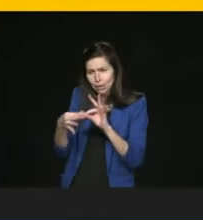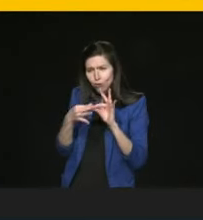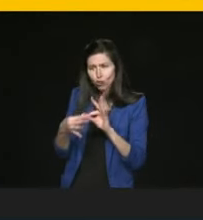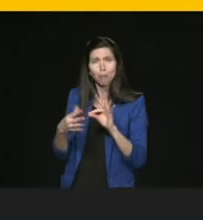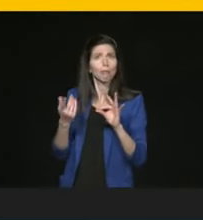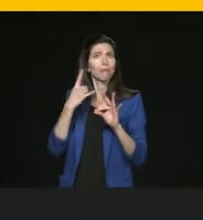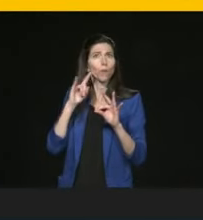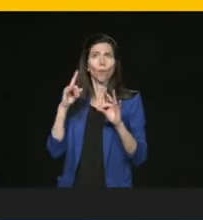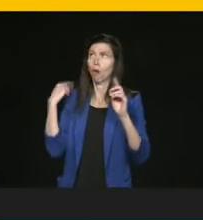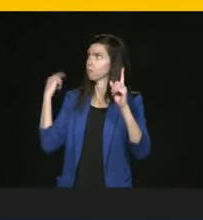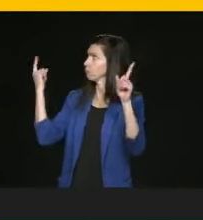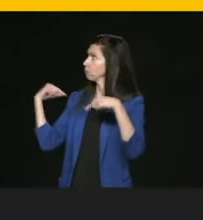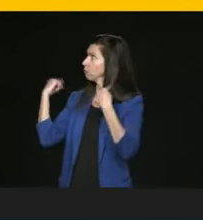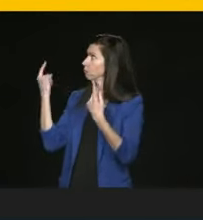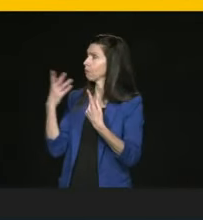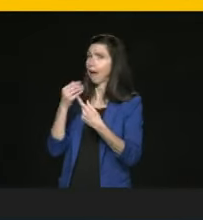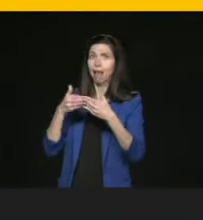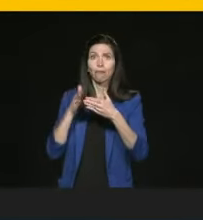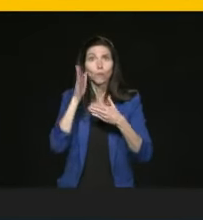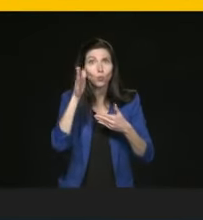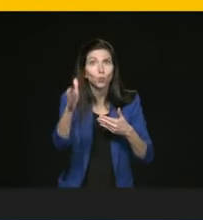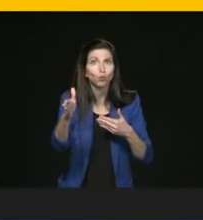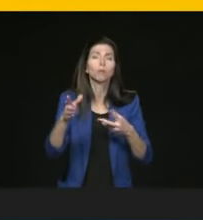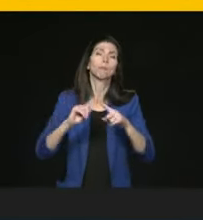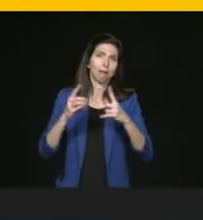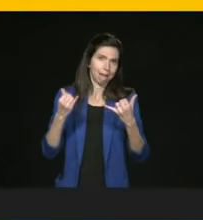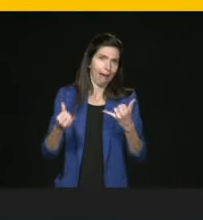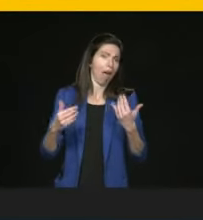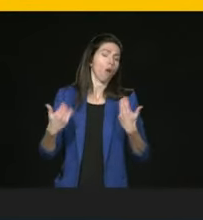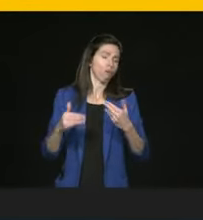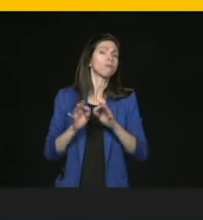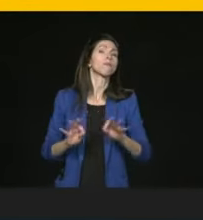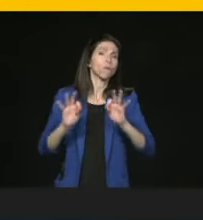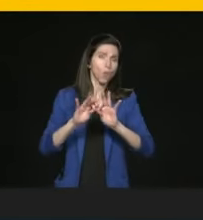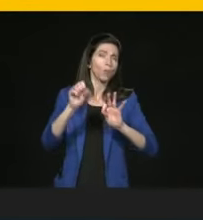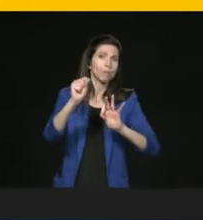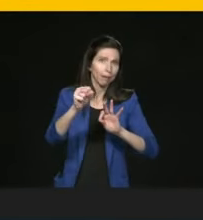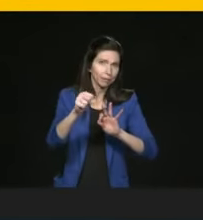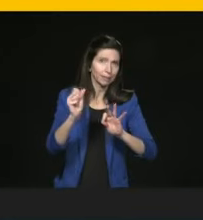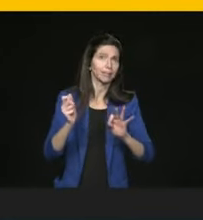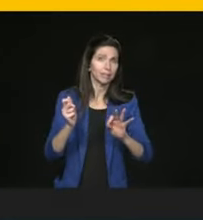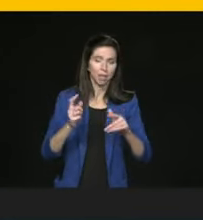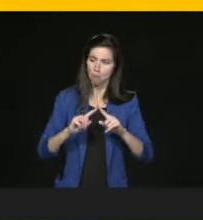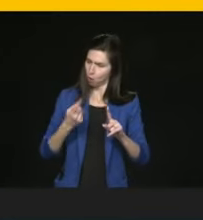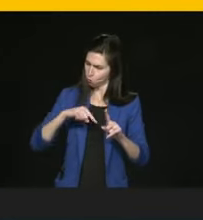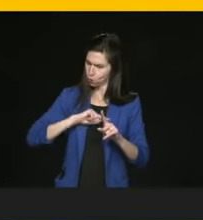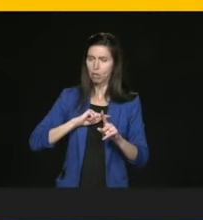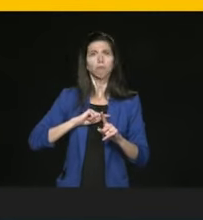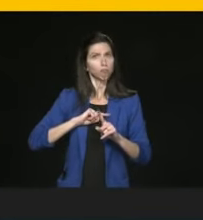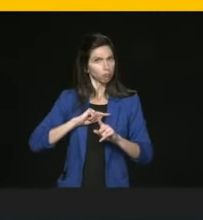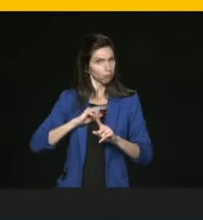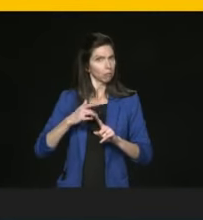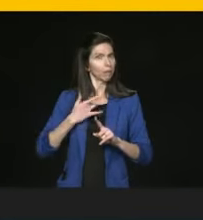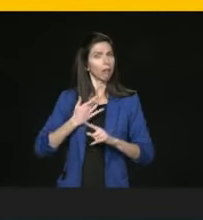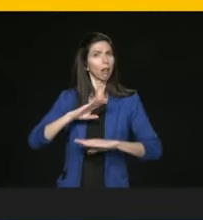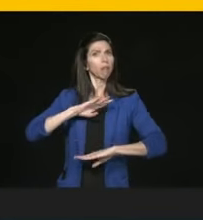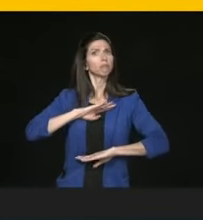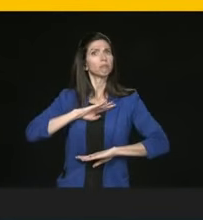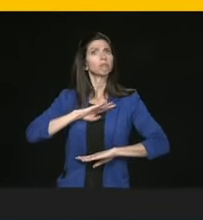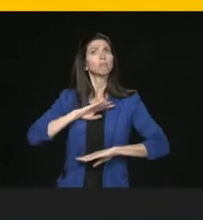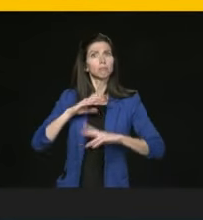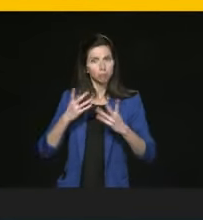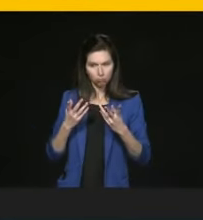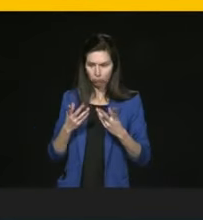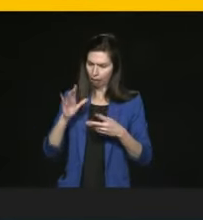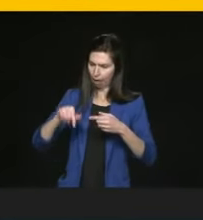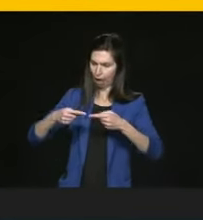emergency context. We are pleased with the fact that we were able to renegotiate the agreement that we had achieved just a few weeks ago for